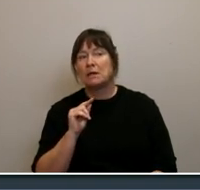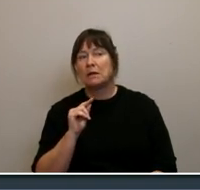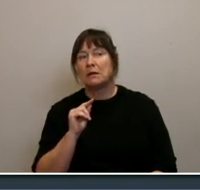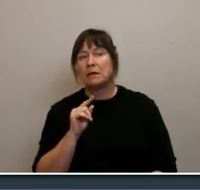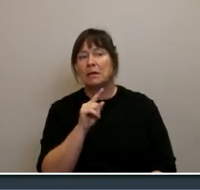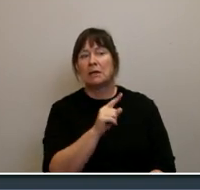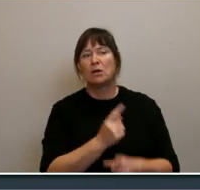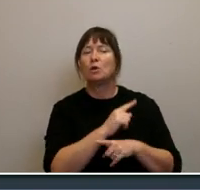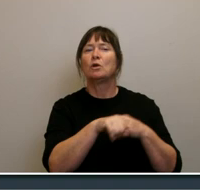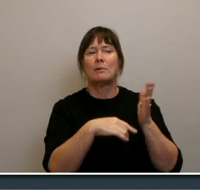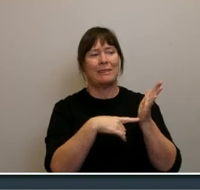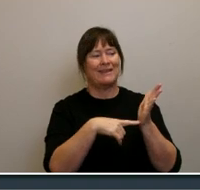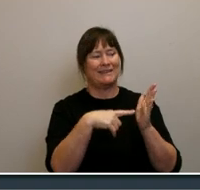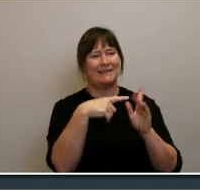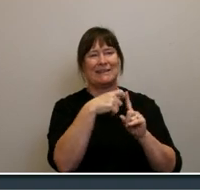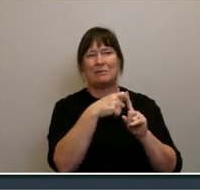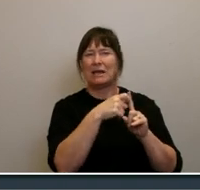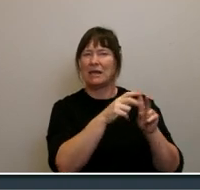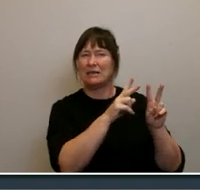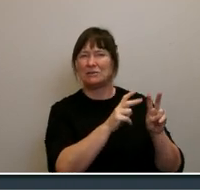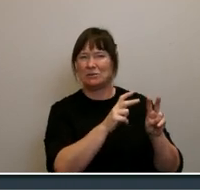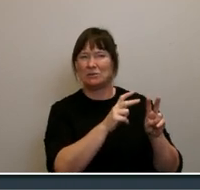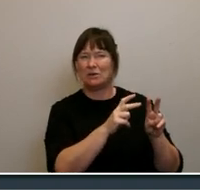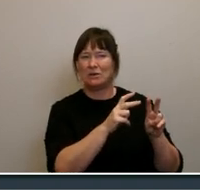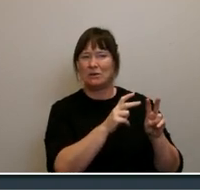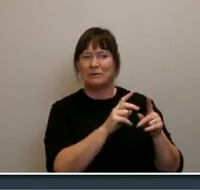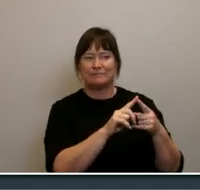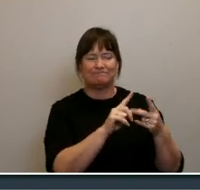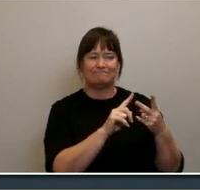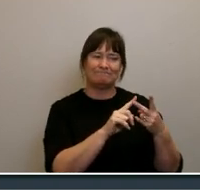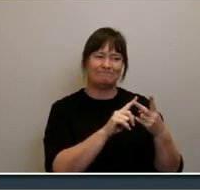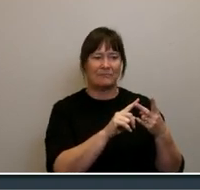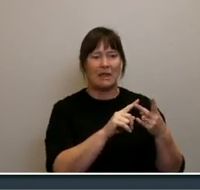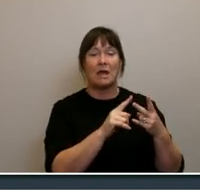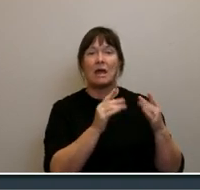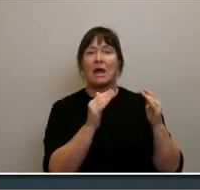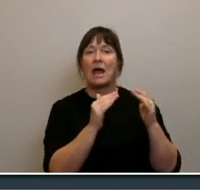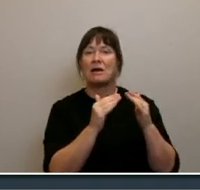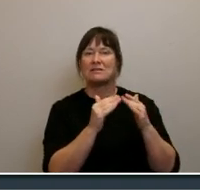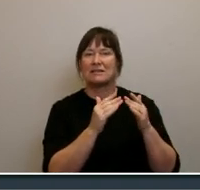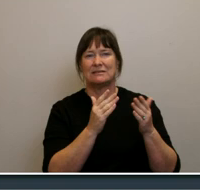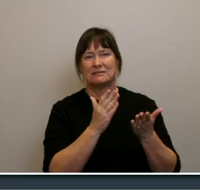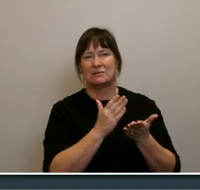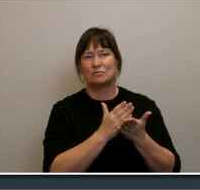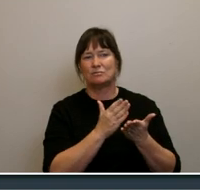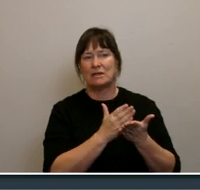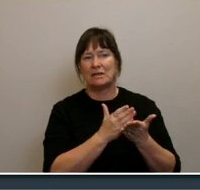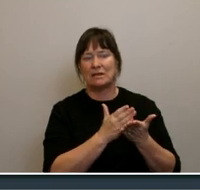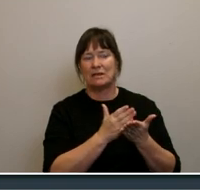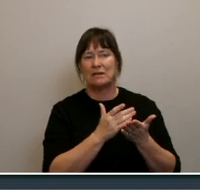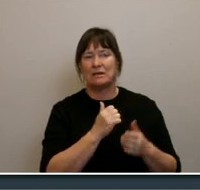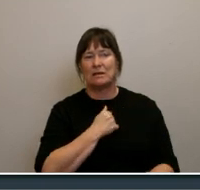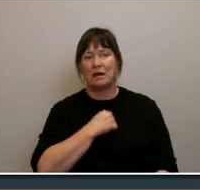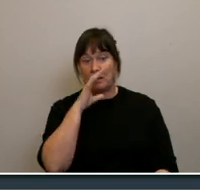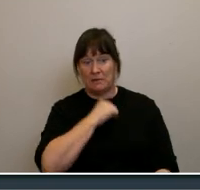Pihinga issue, the housing issues. Likewise, I personally believe